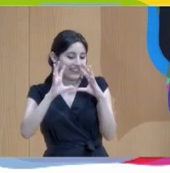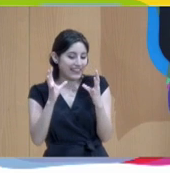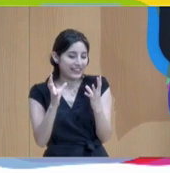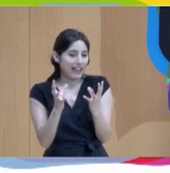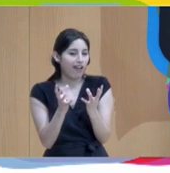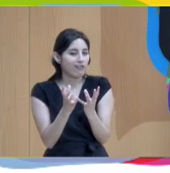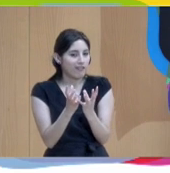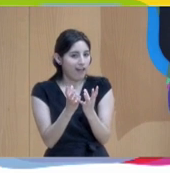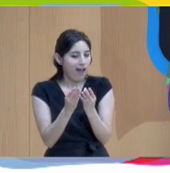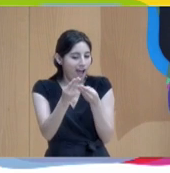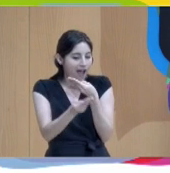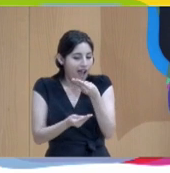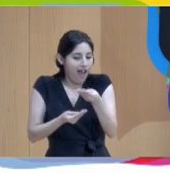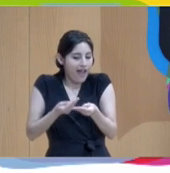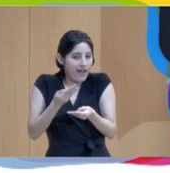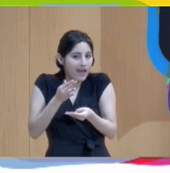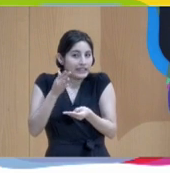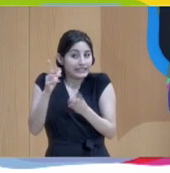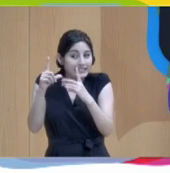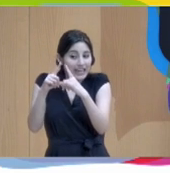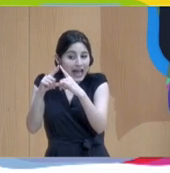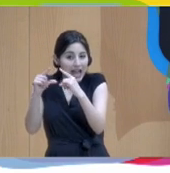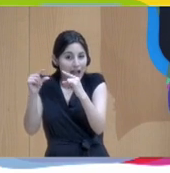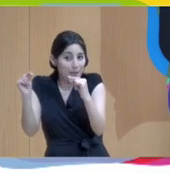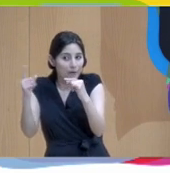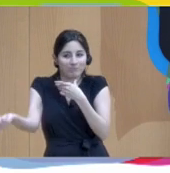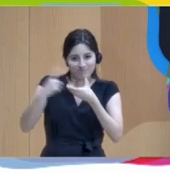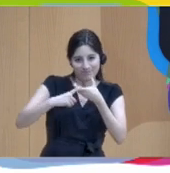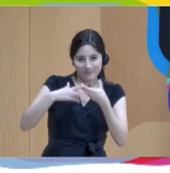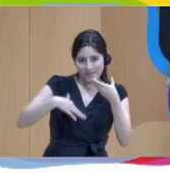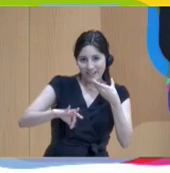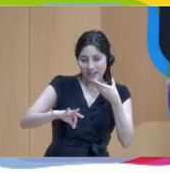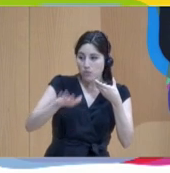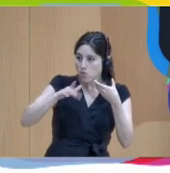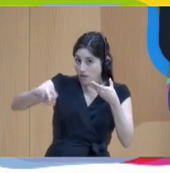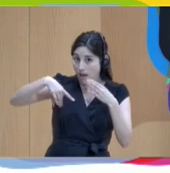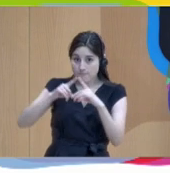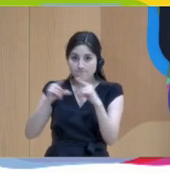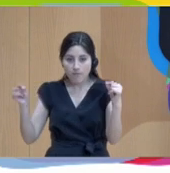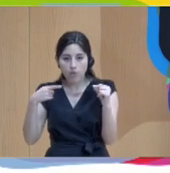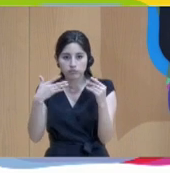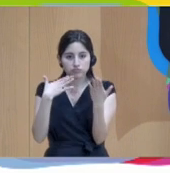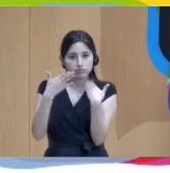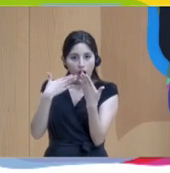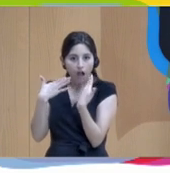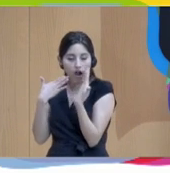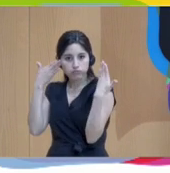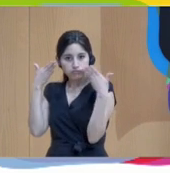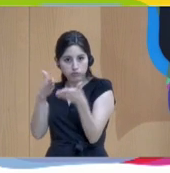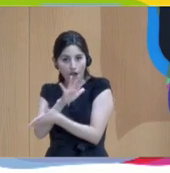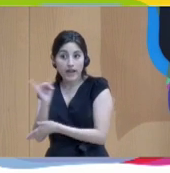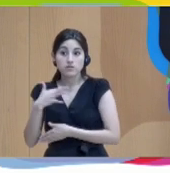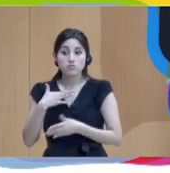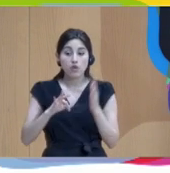and maybe there would be one in Navarra again, maybe one in